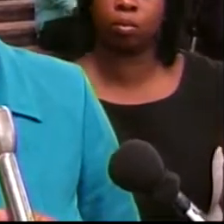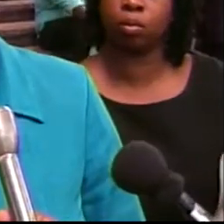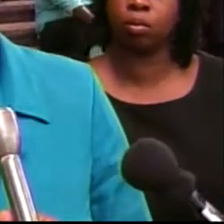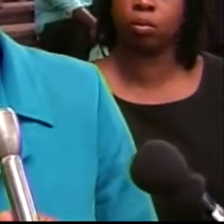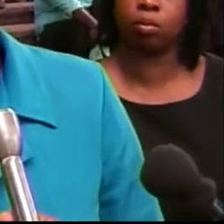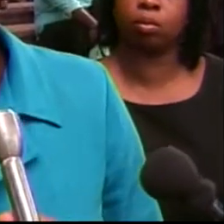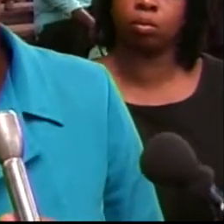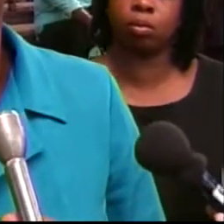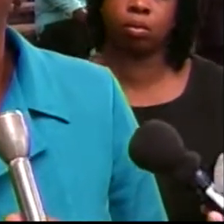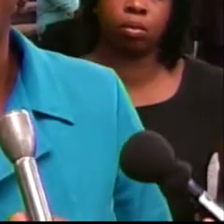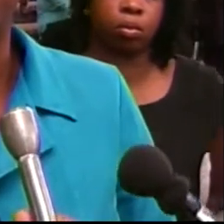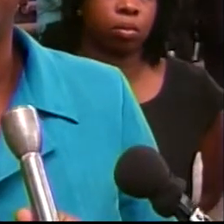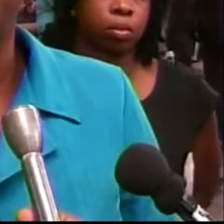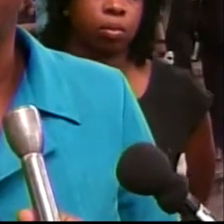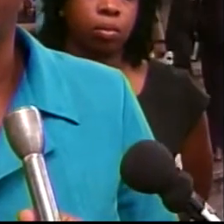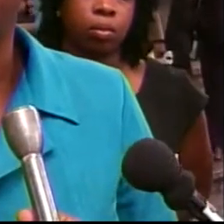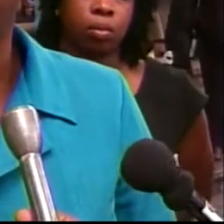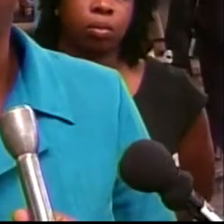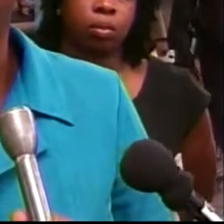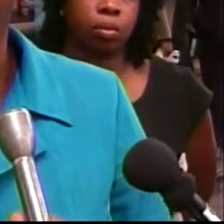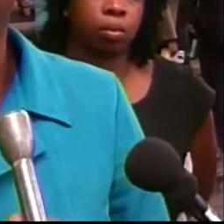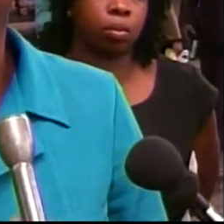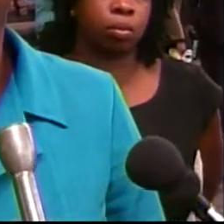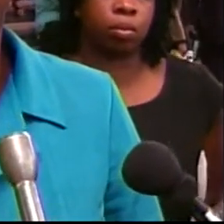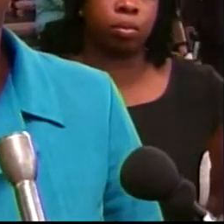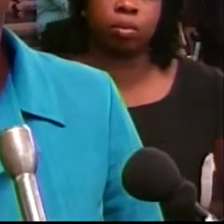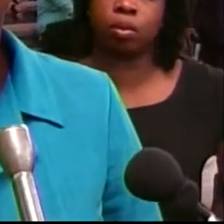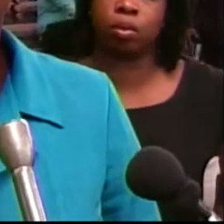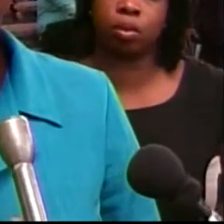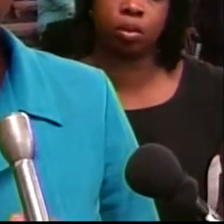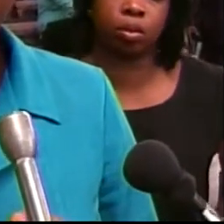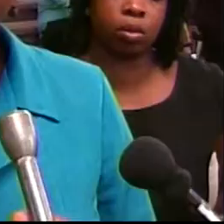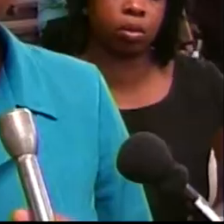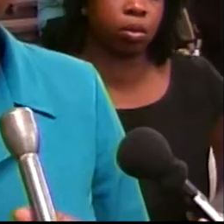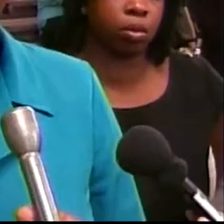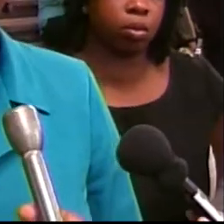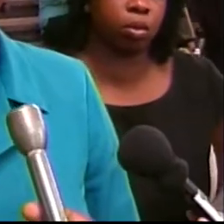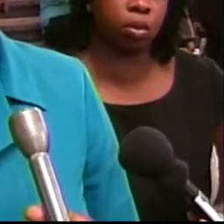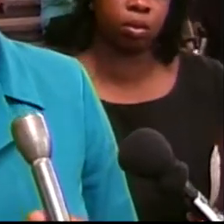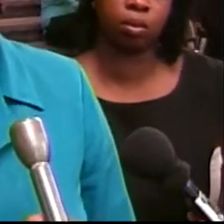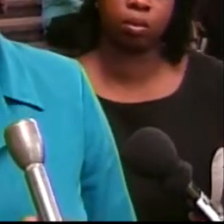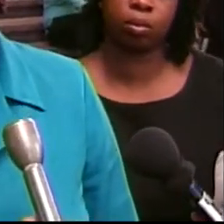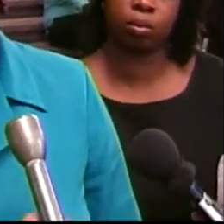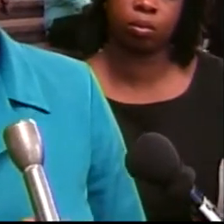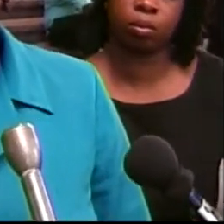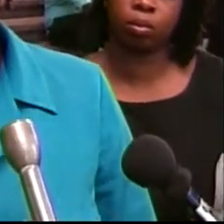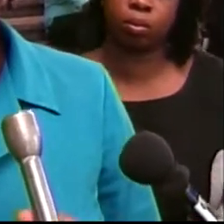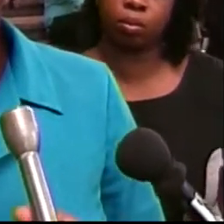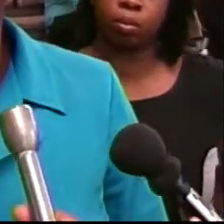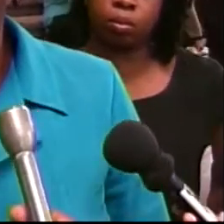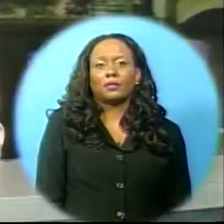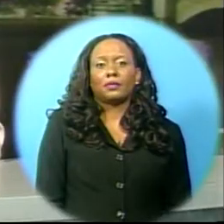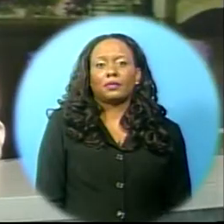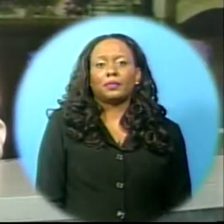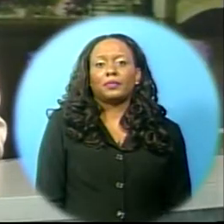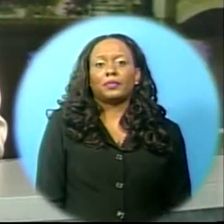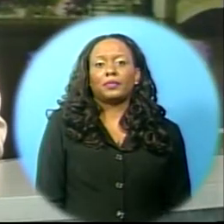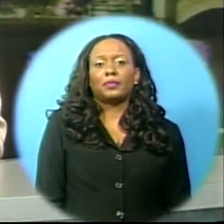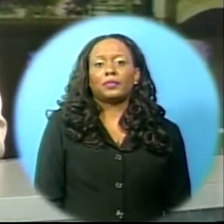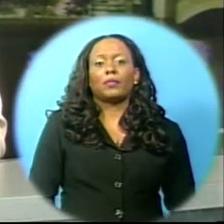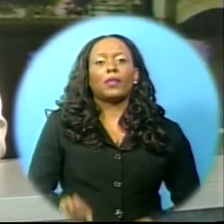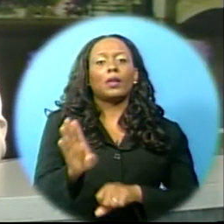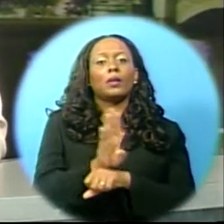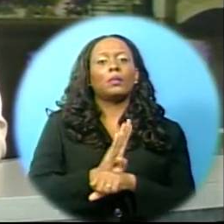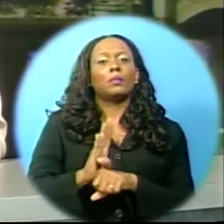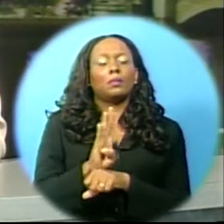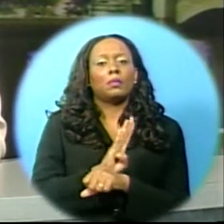senior members of the management's team, negotiating team, are unavailable.